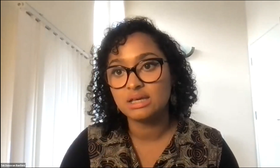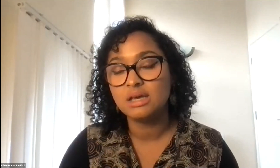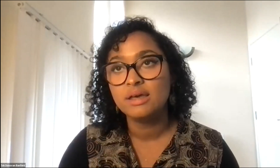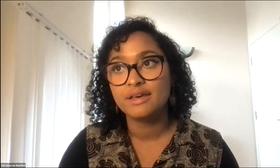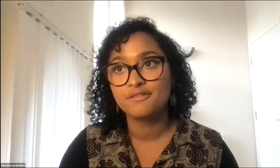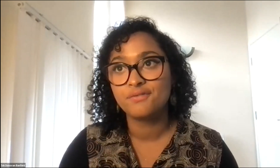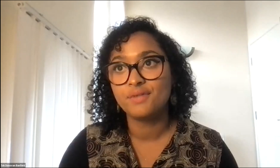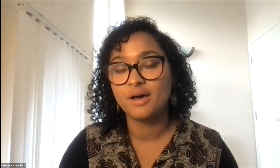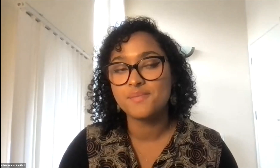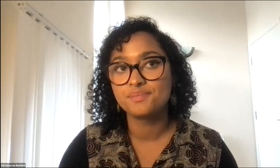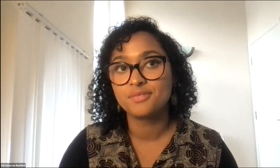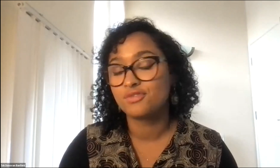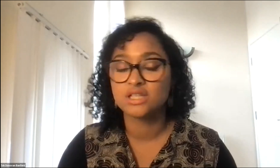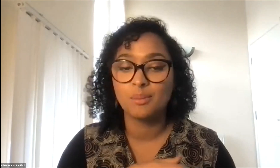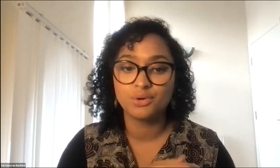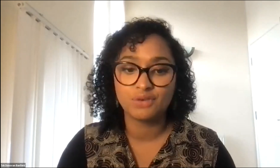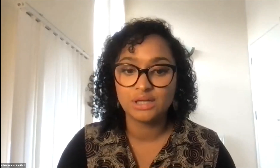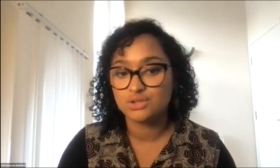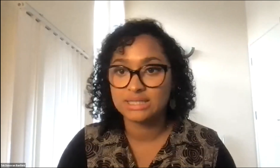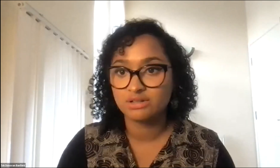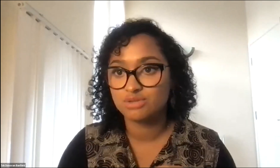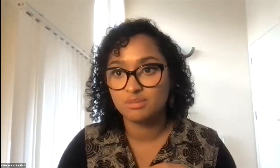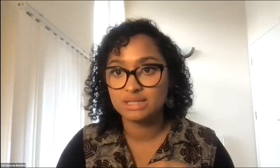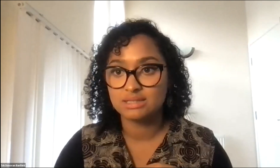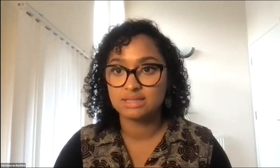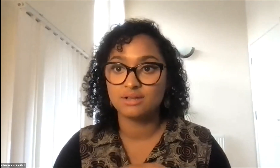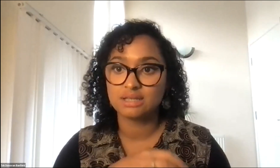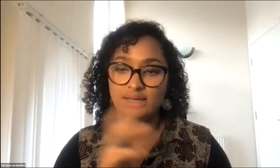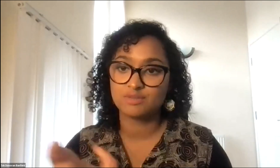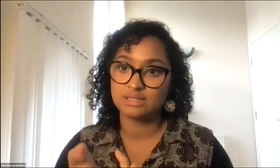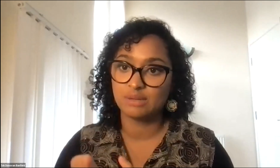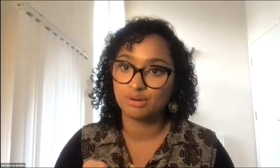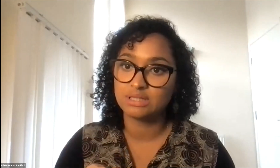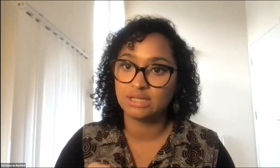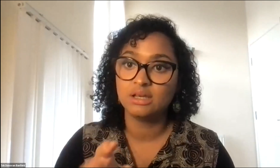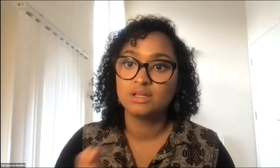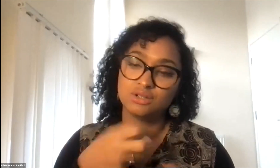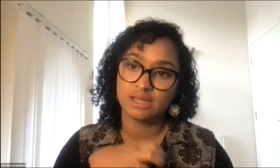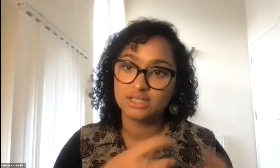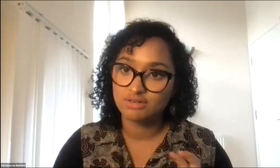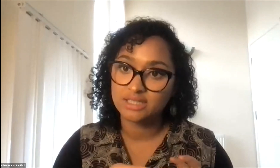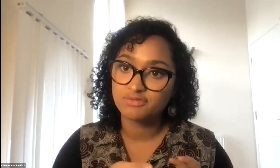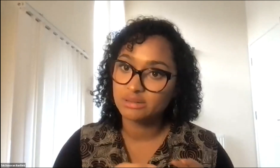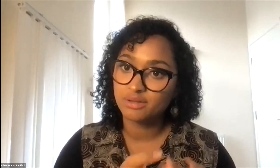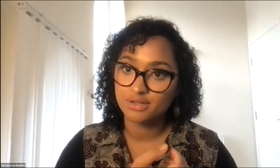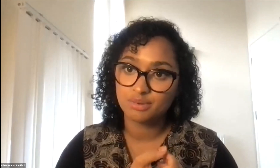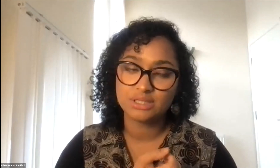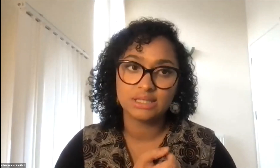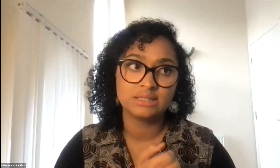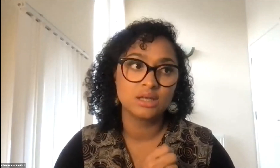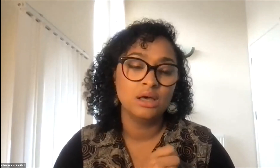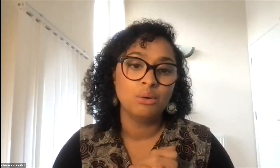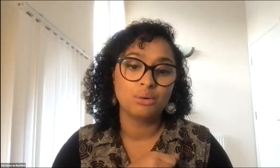and see if, for example, if I look at transcriptomics in cells that express that protein, do they interact differently with